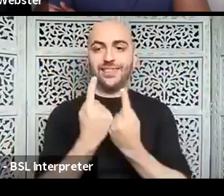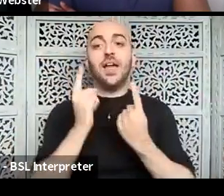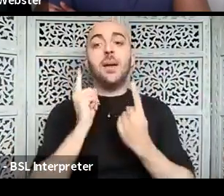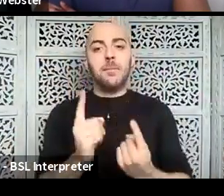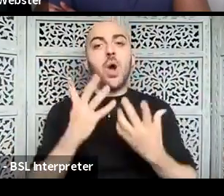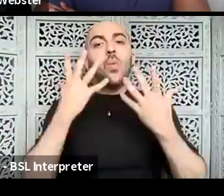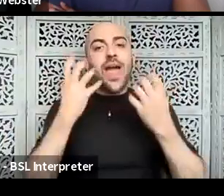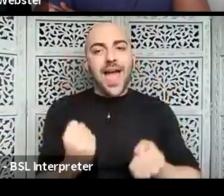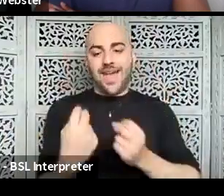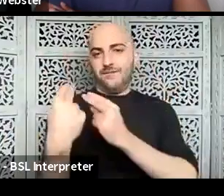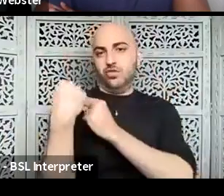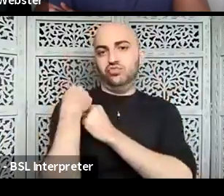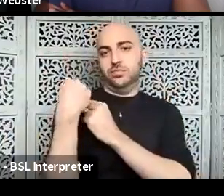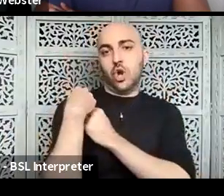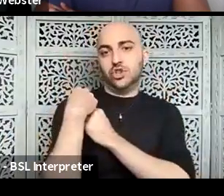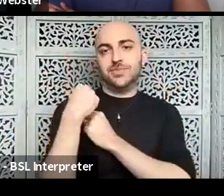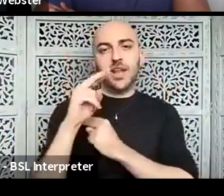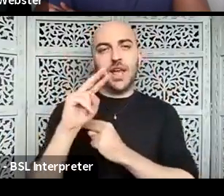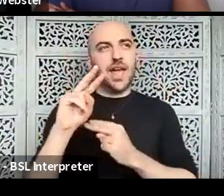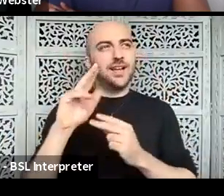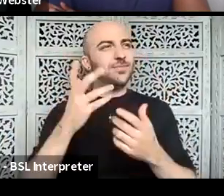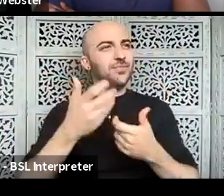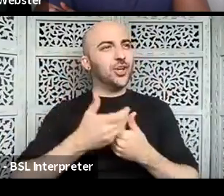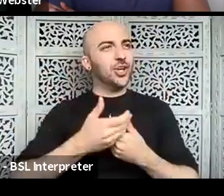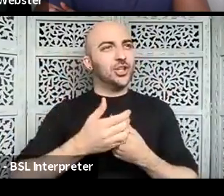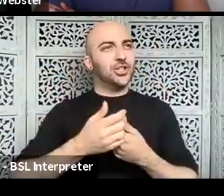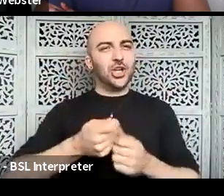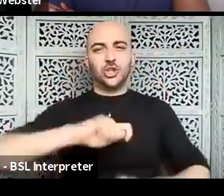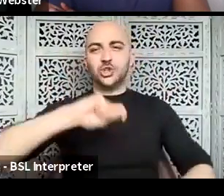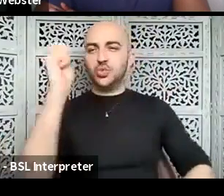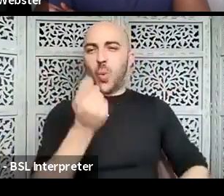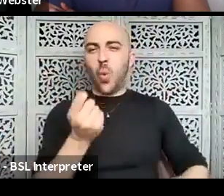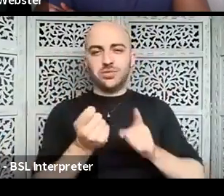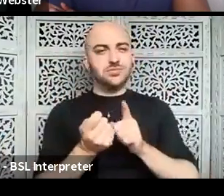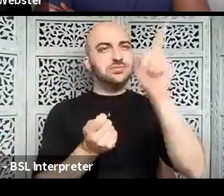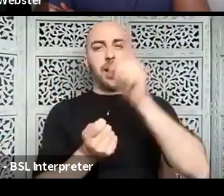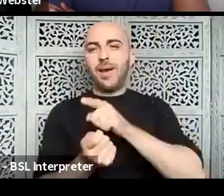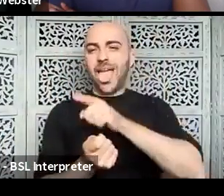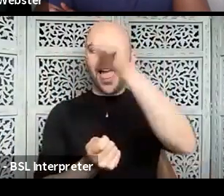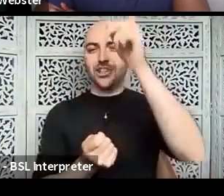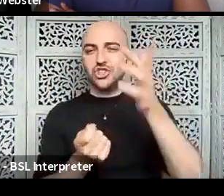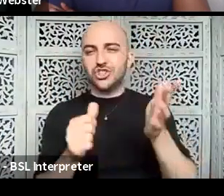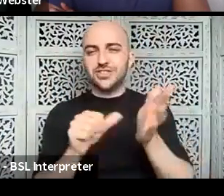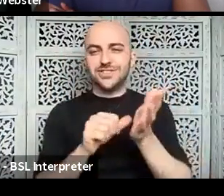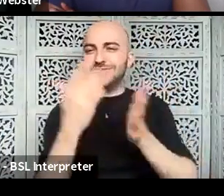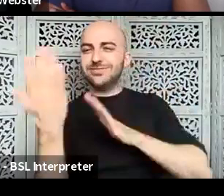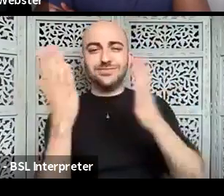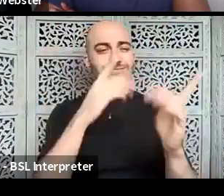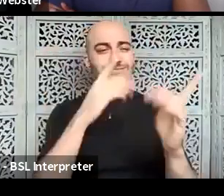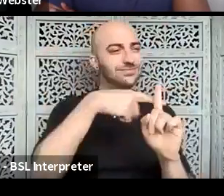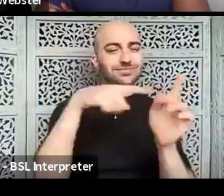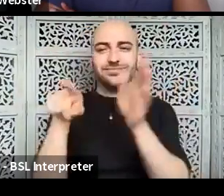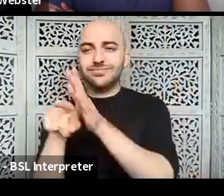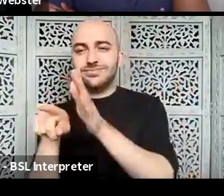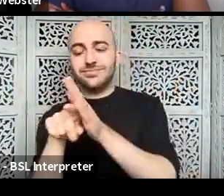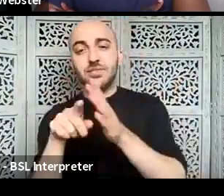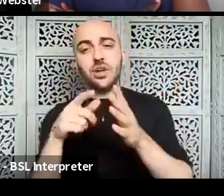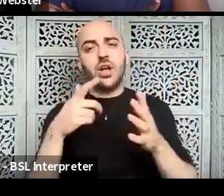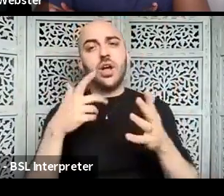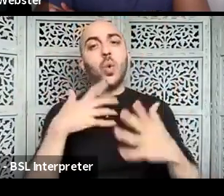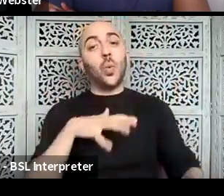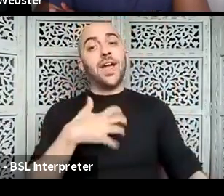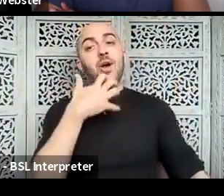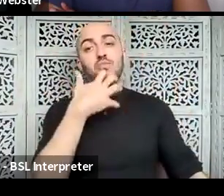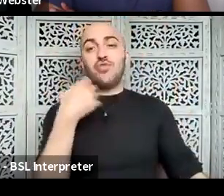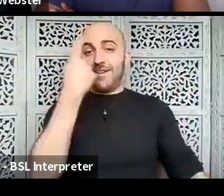now, and that's such a double-edged sword. But yeah, I'm going to speak for emotionally. We put on a brave front, but it's one of the reasons I wanted to